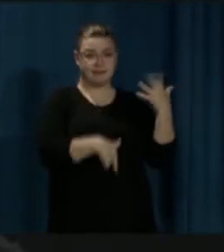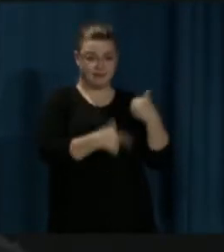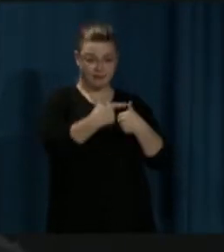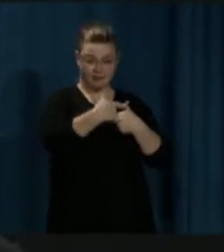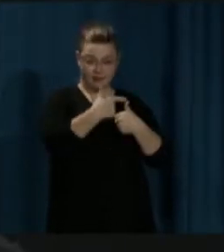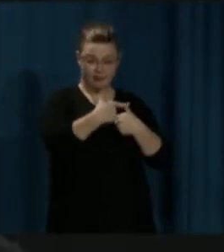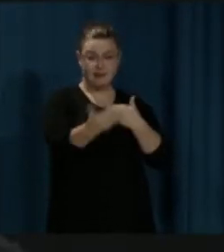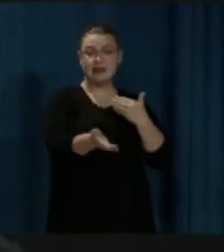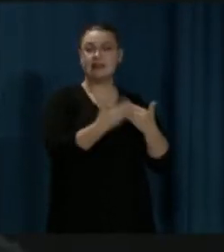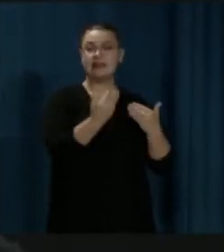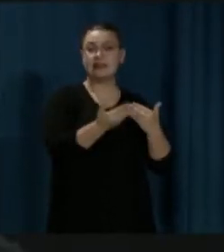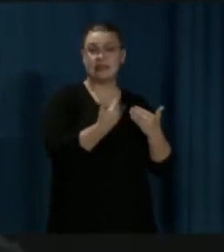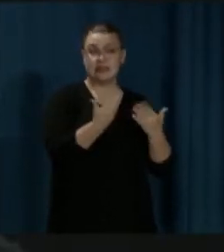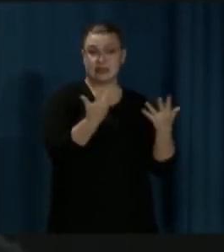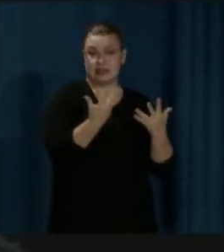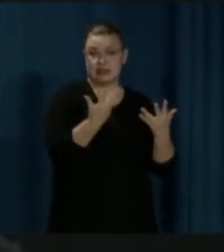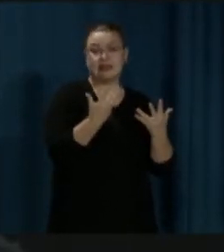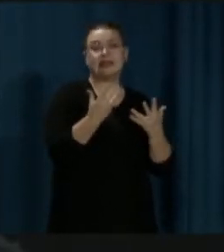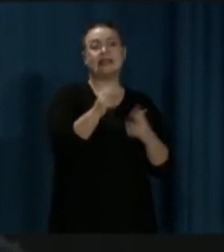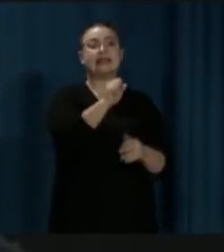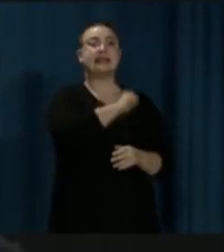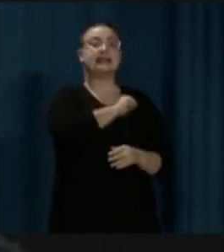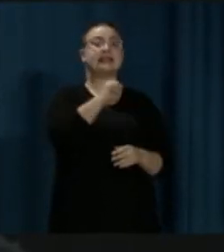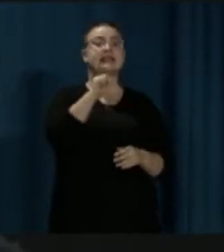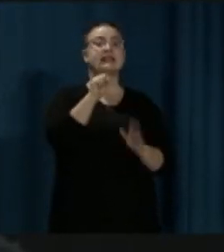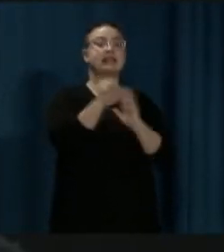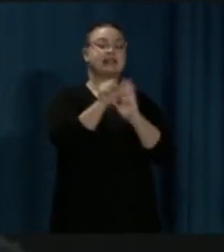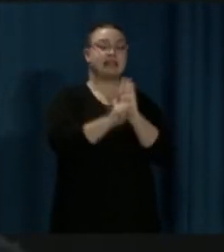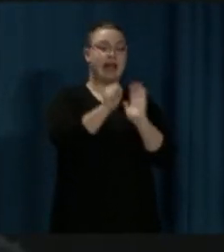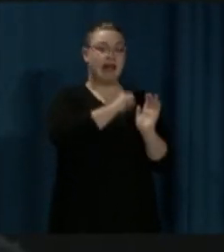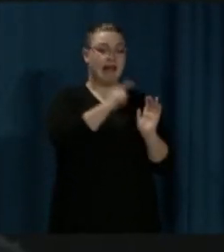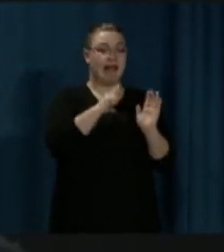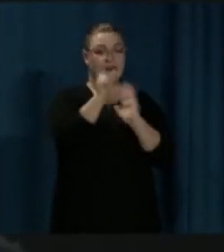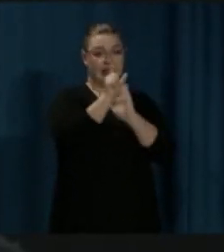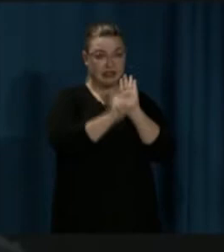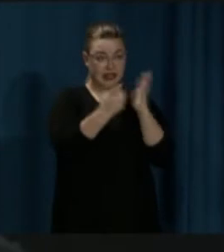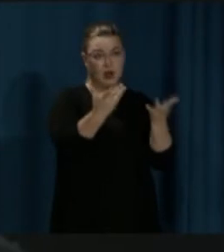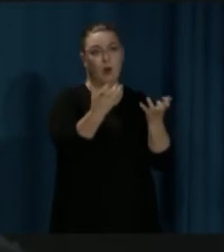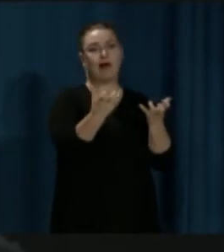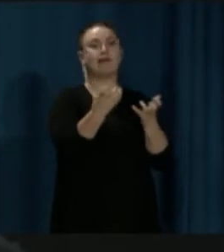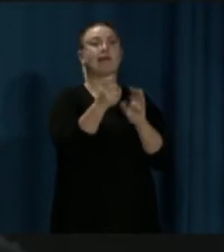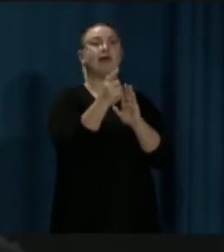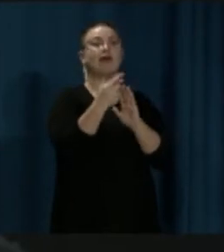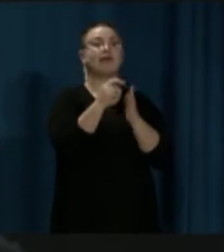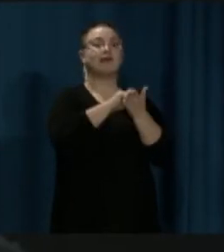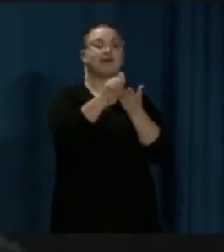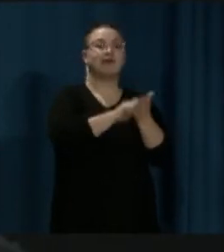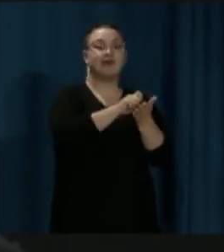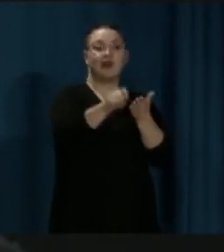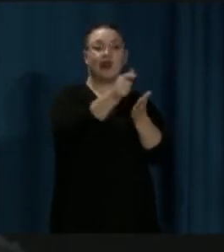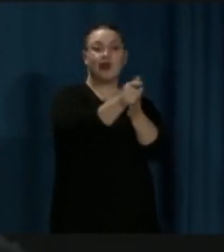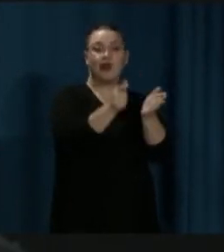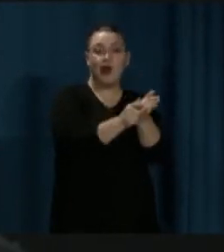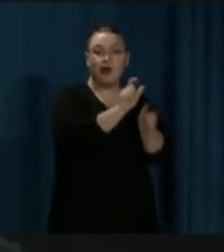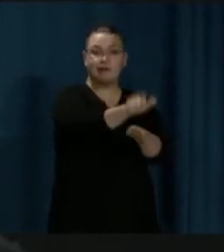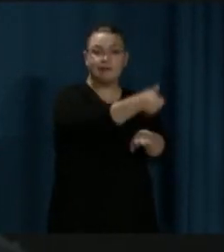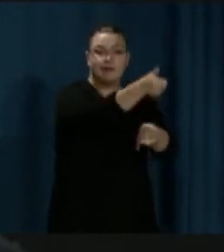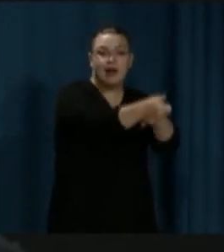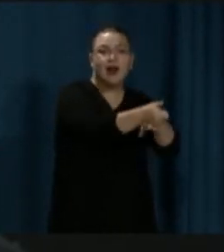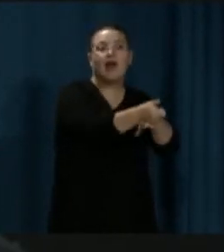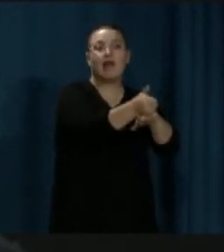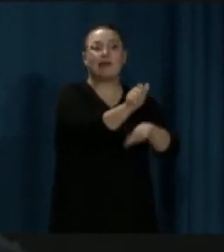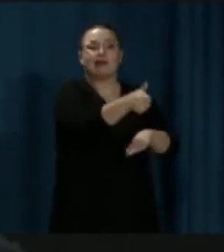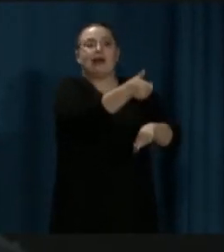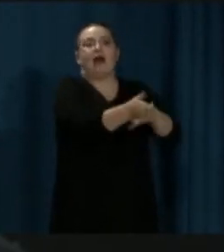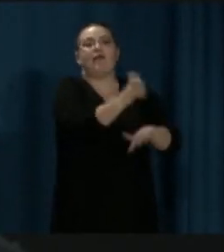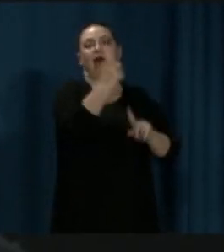be probably for the state legislature to pass legislation that would allow for an automated or an automatic